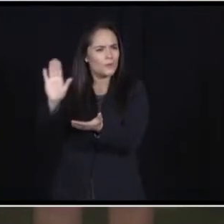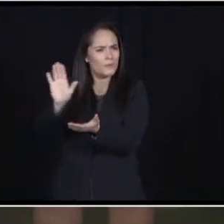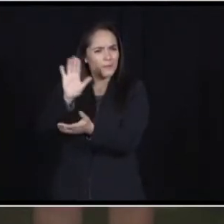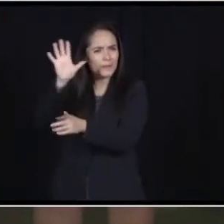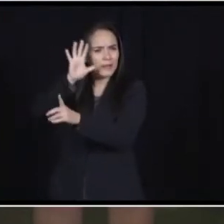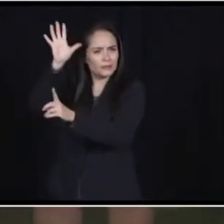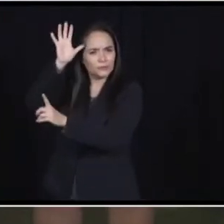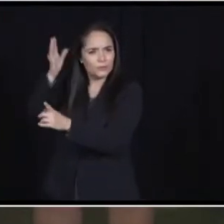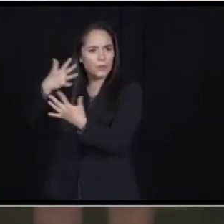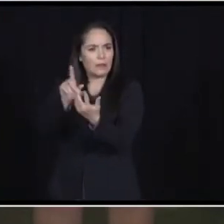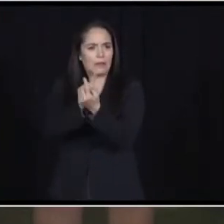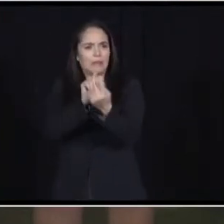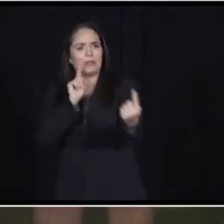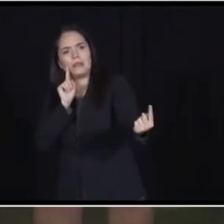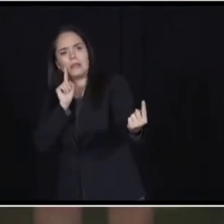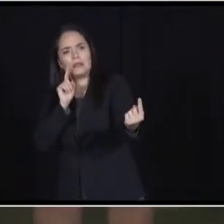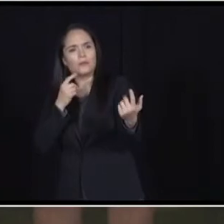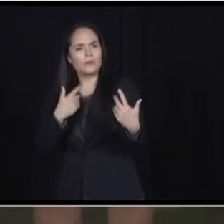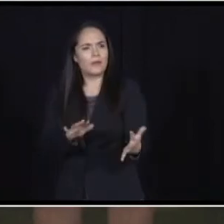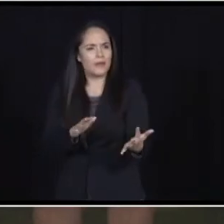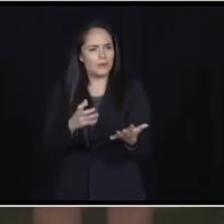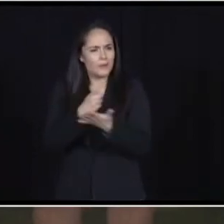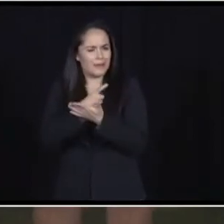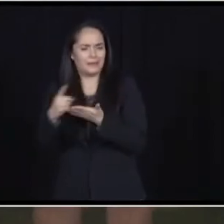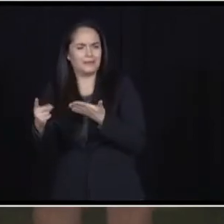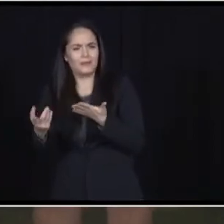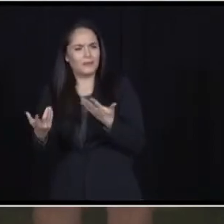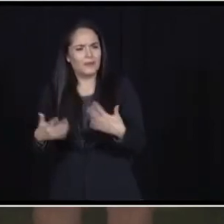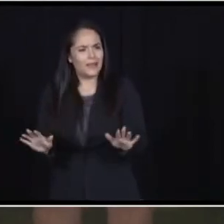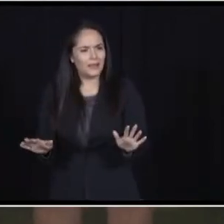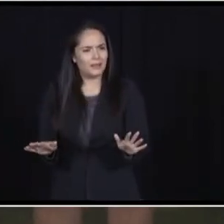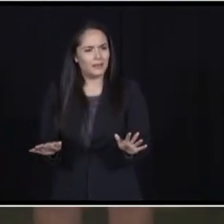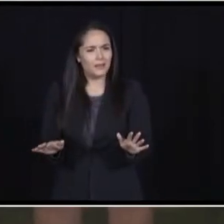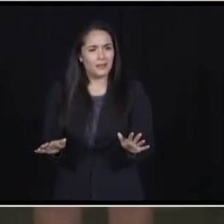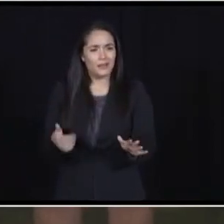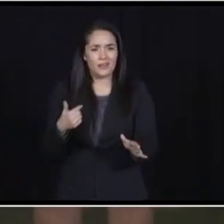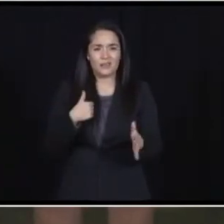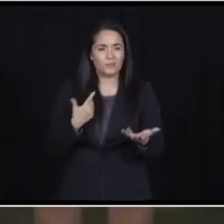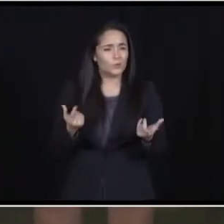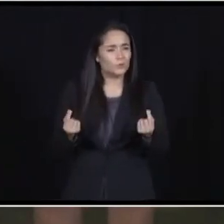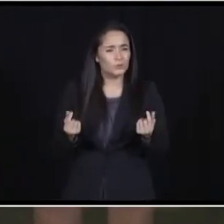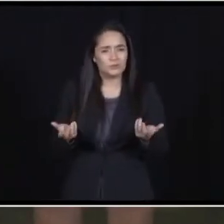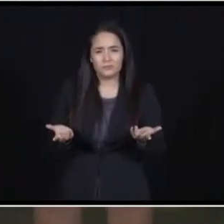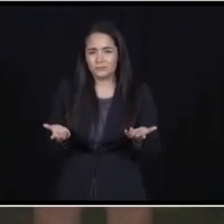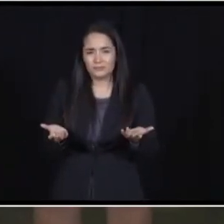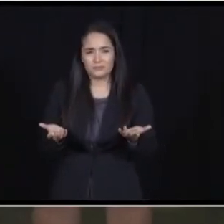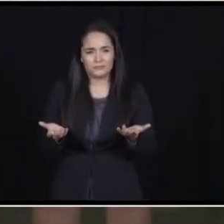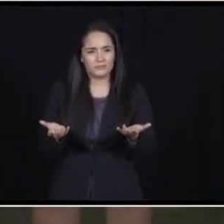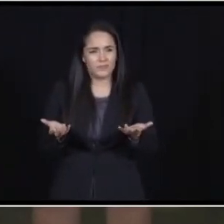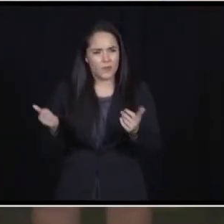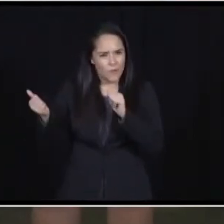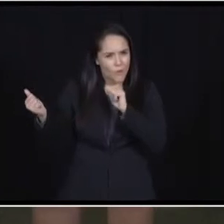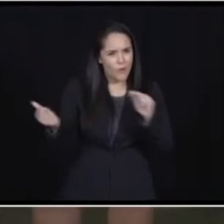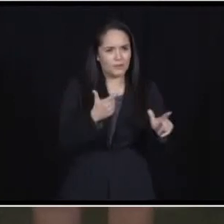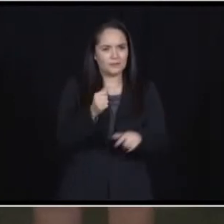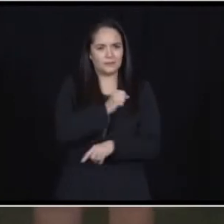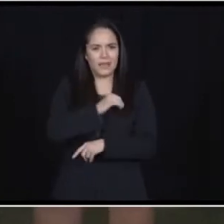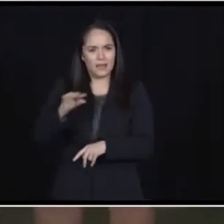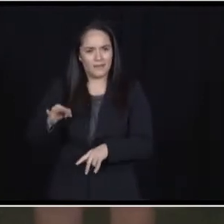in a week. I still go back to every single staff member needs to get tested 100% on a